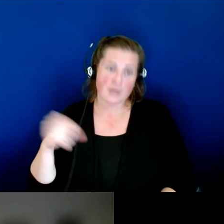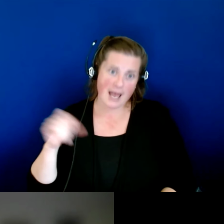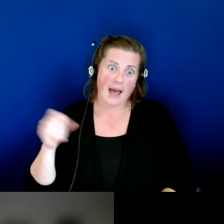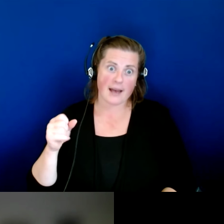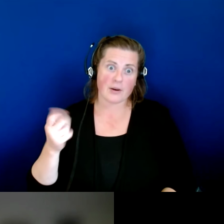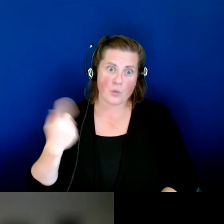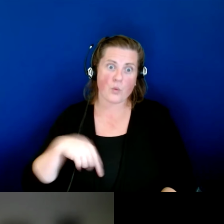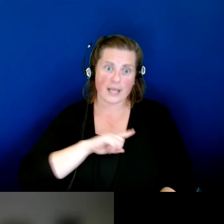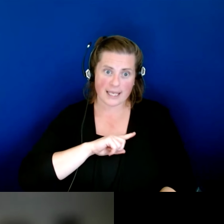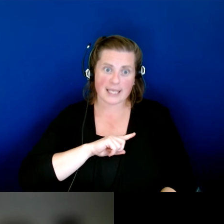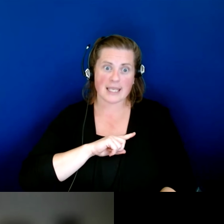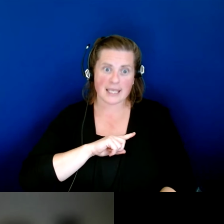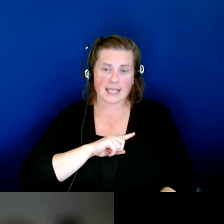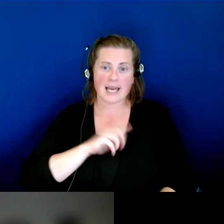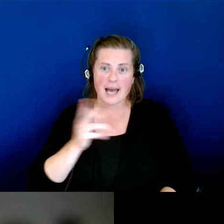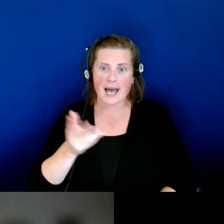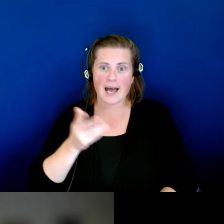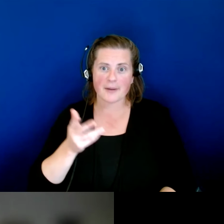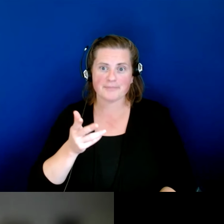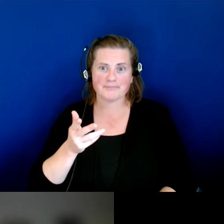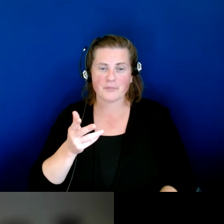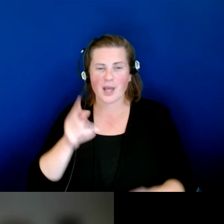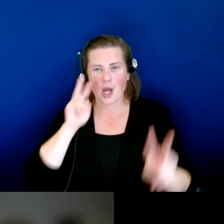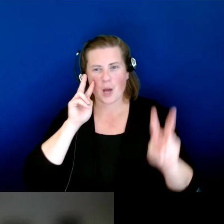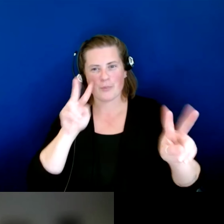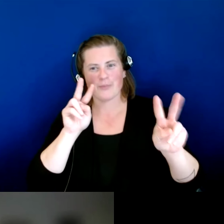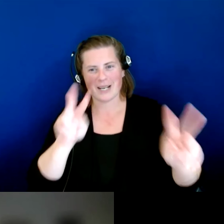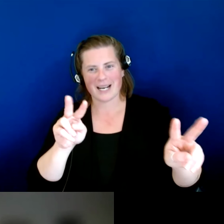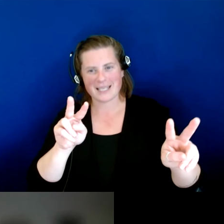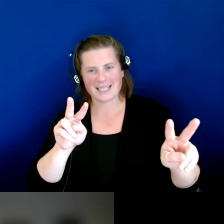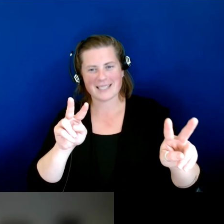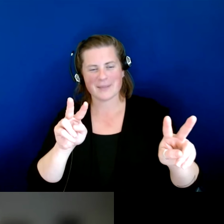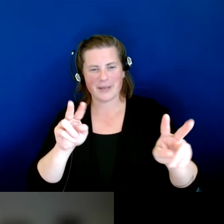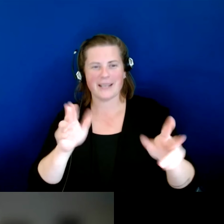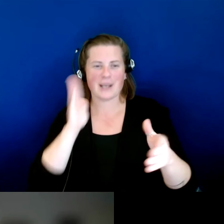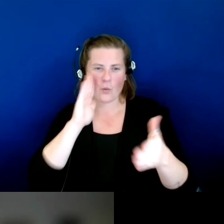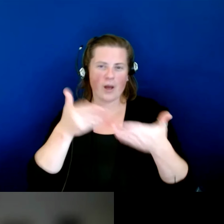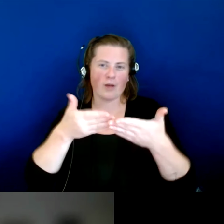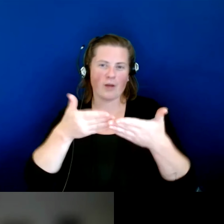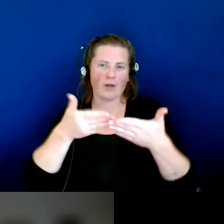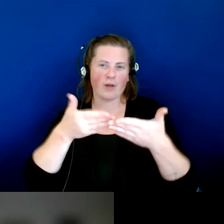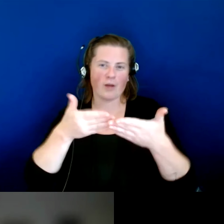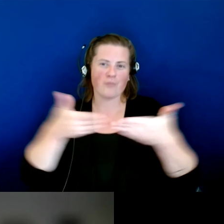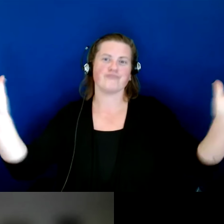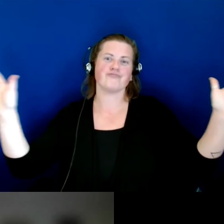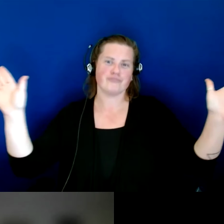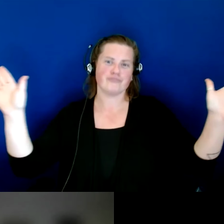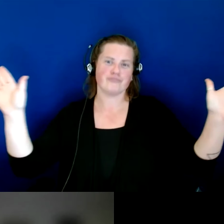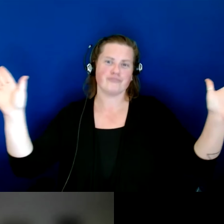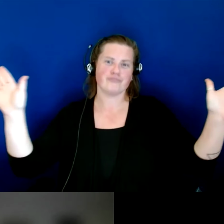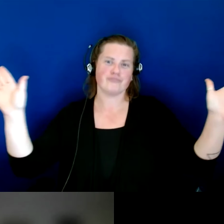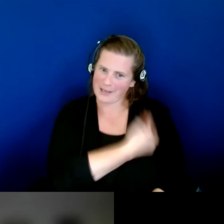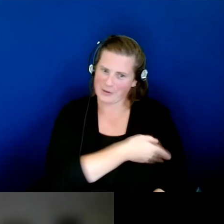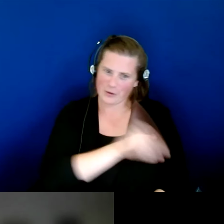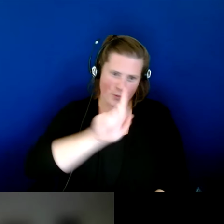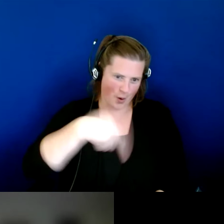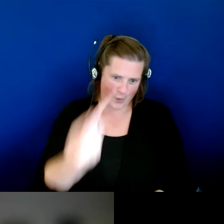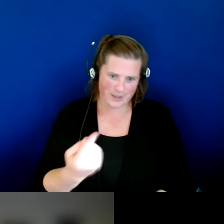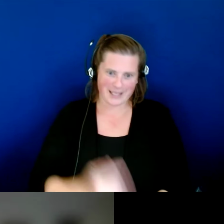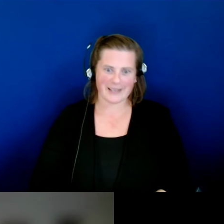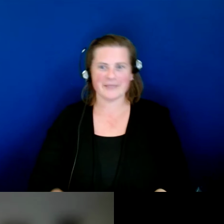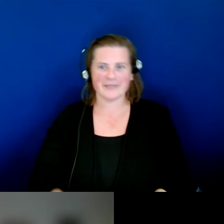is something that we are anticipating would be broadly available, not just in Manitoba. That's